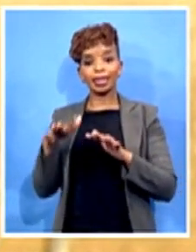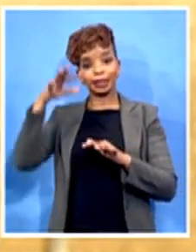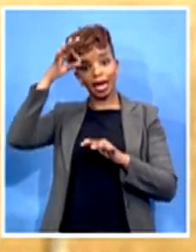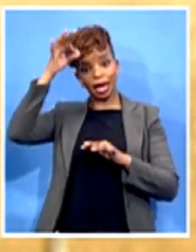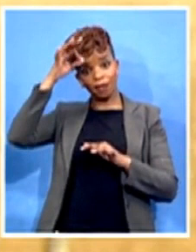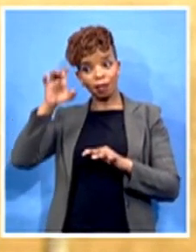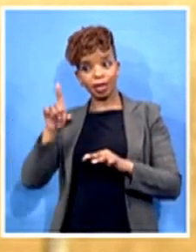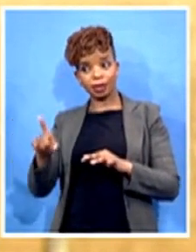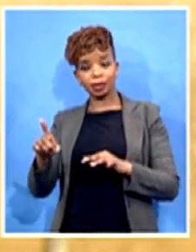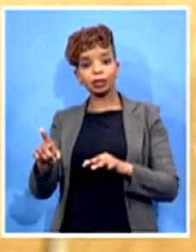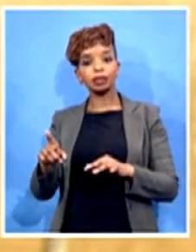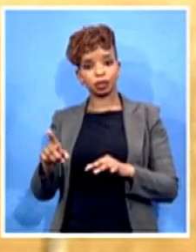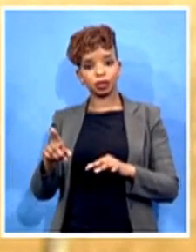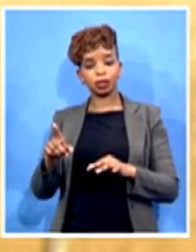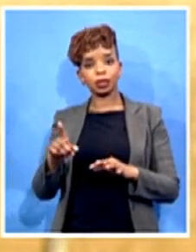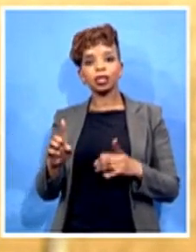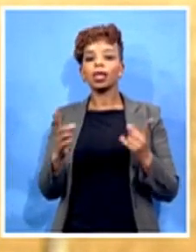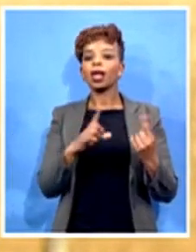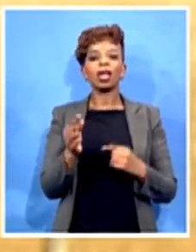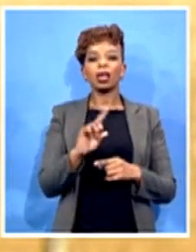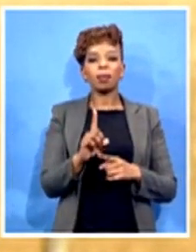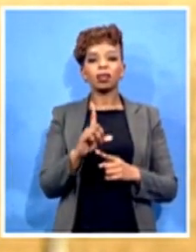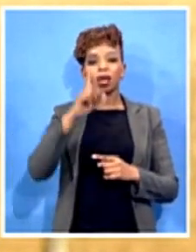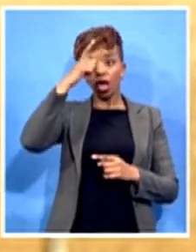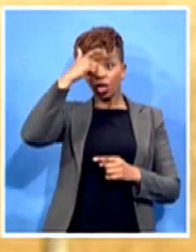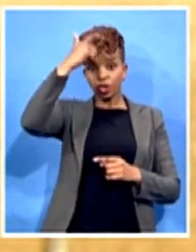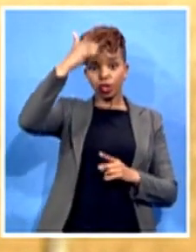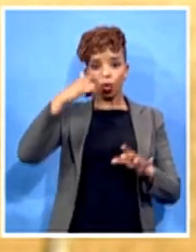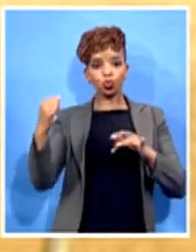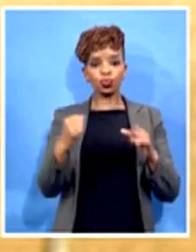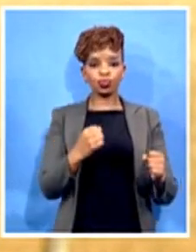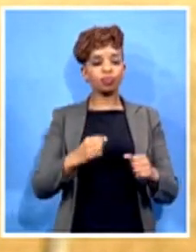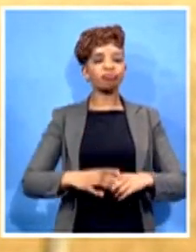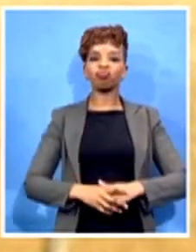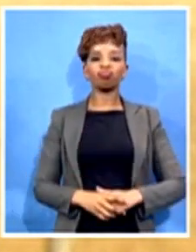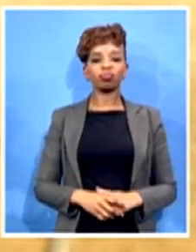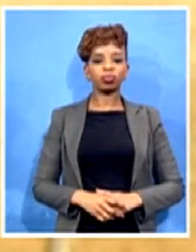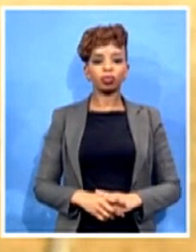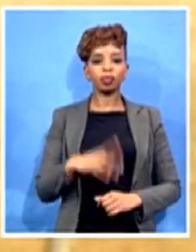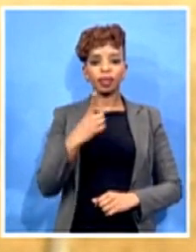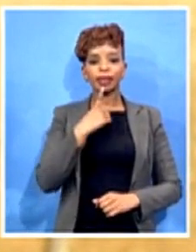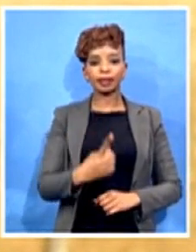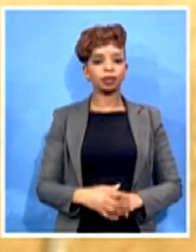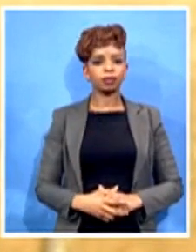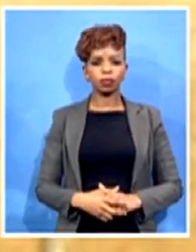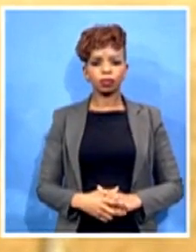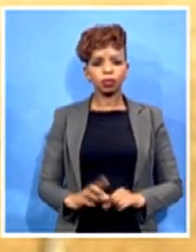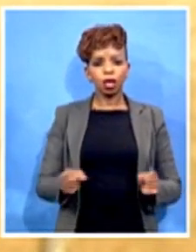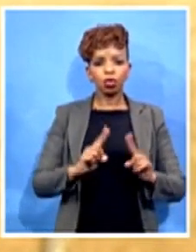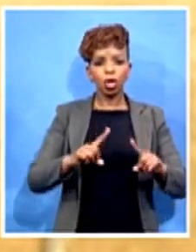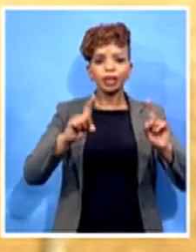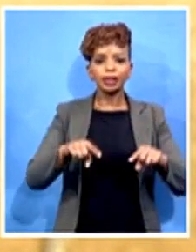dethroned him, and they said he was not supposed to be in company of no more than two